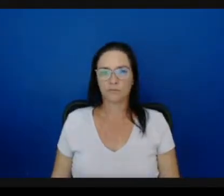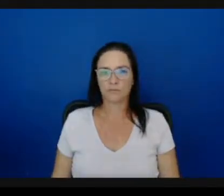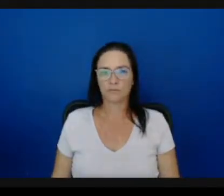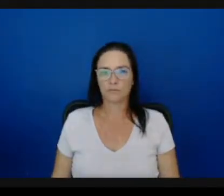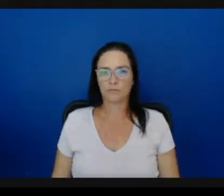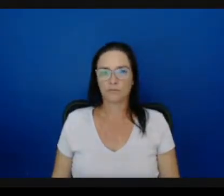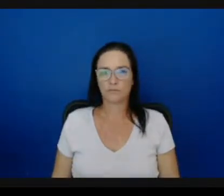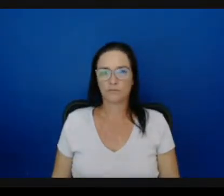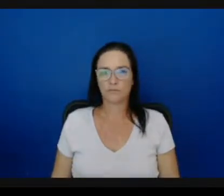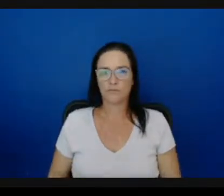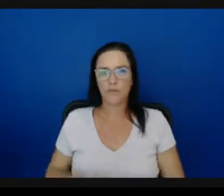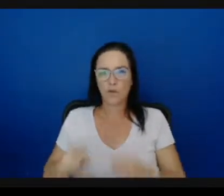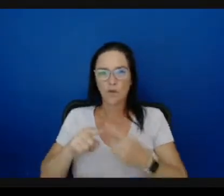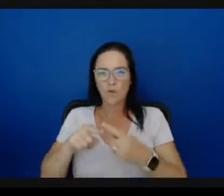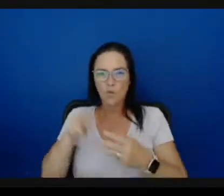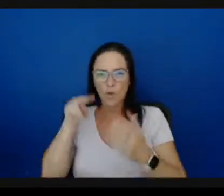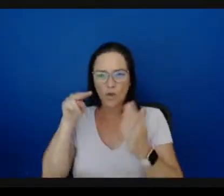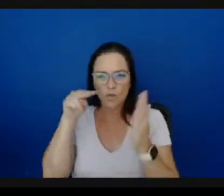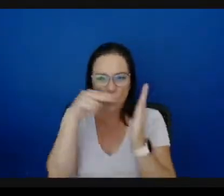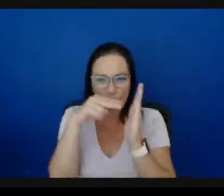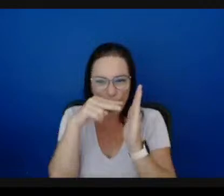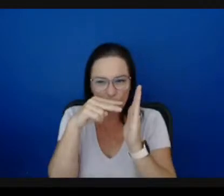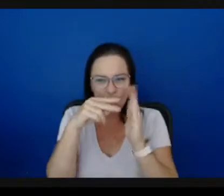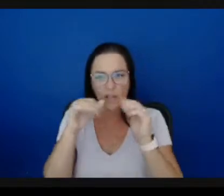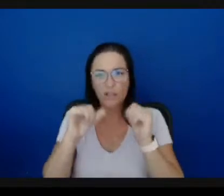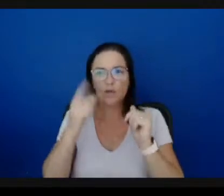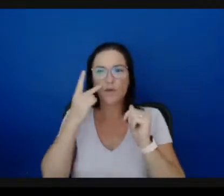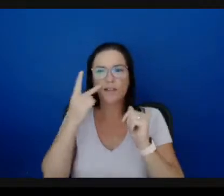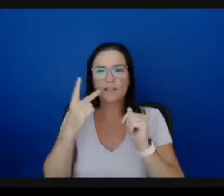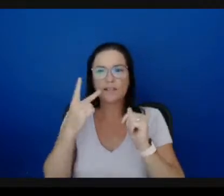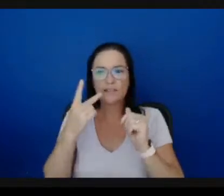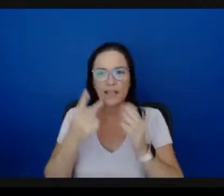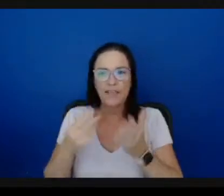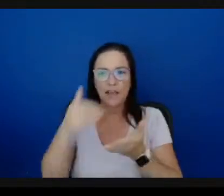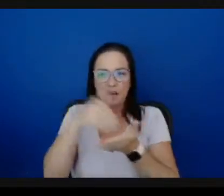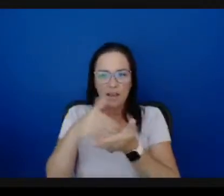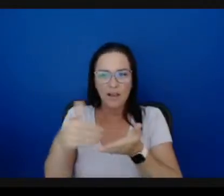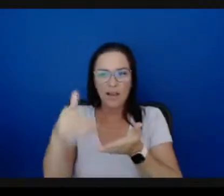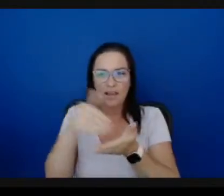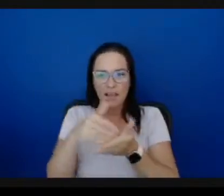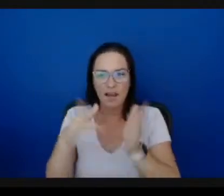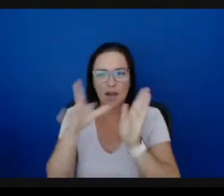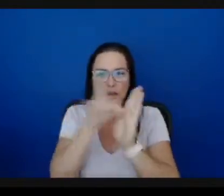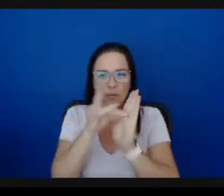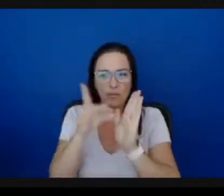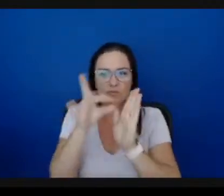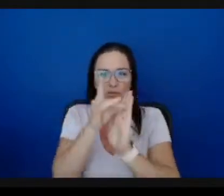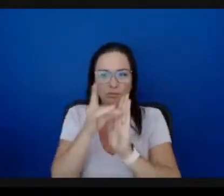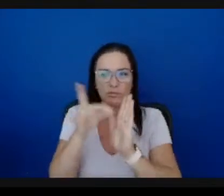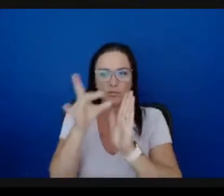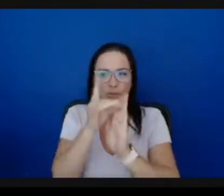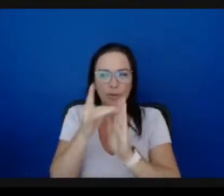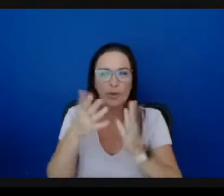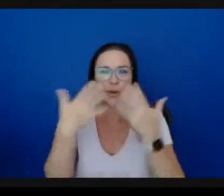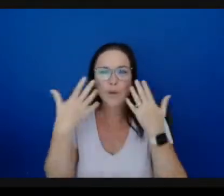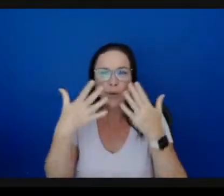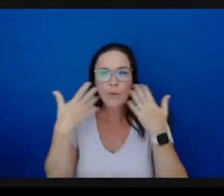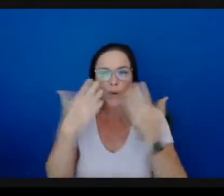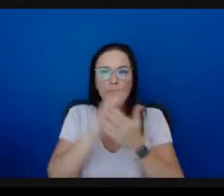A closer view shows the rapidity with which the blobs of spatter striking the cone cool and darken.